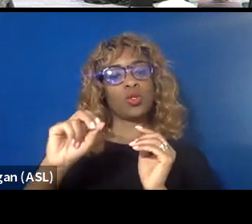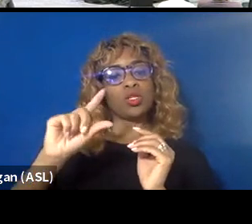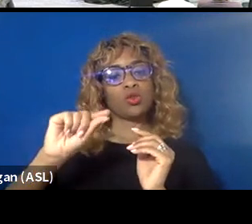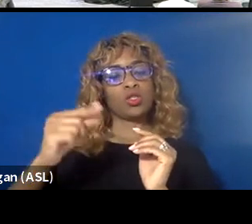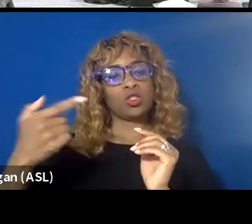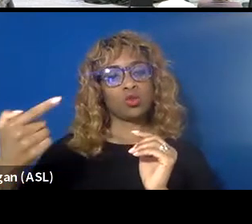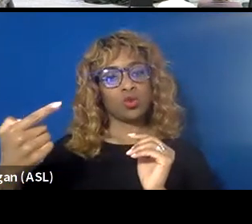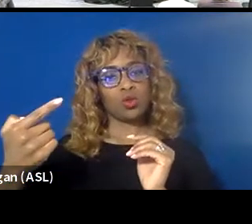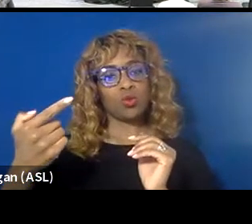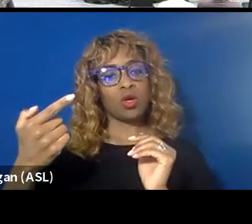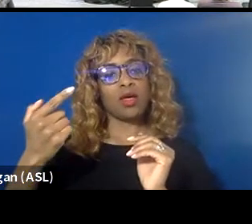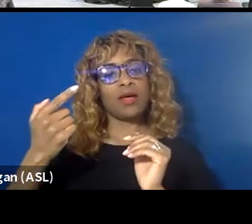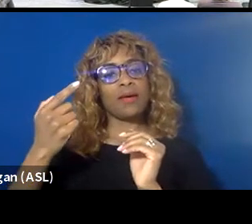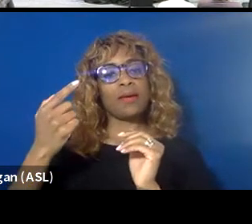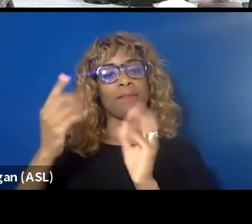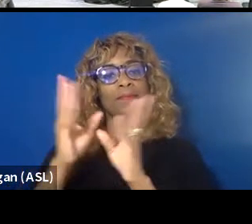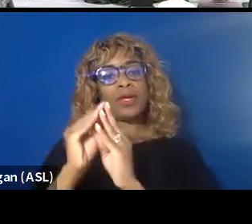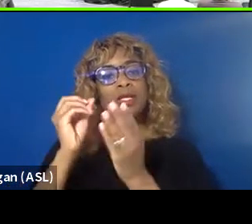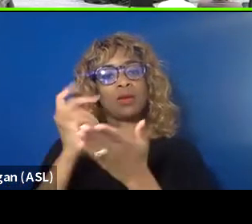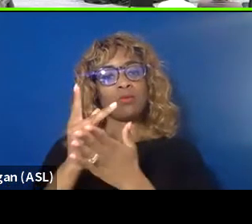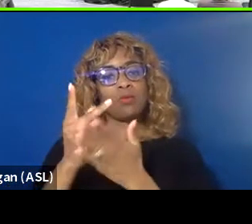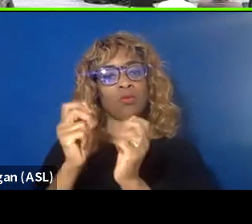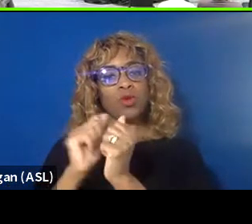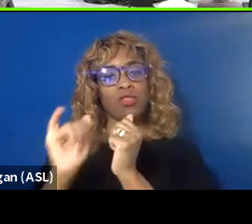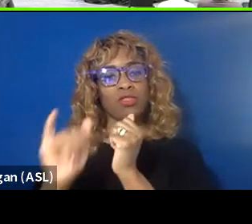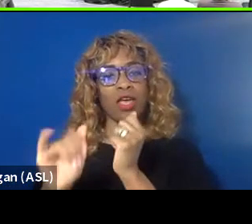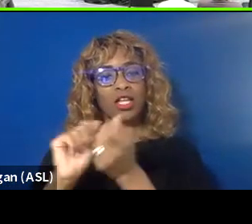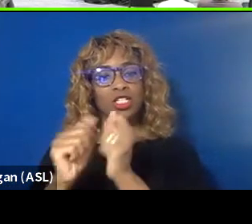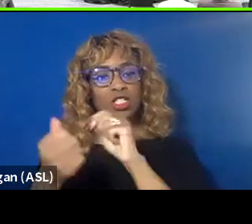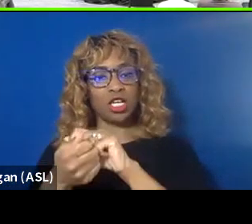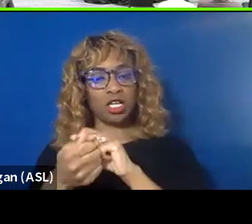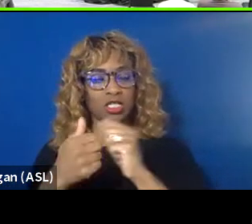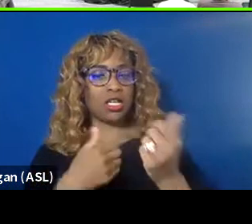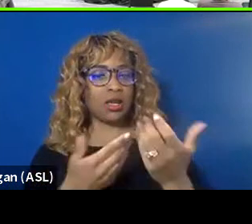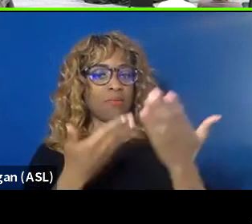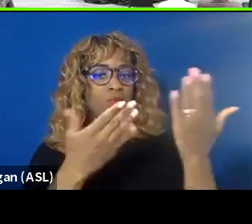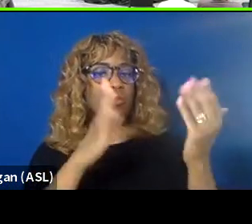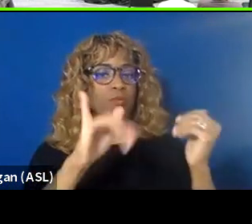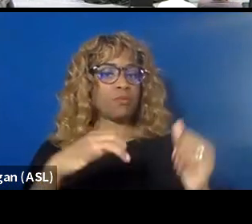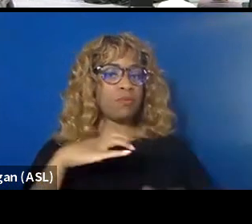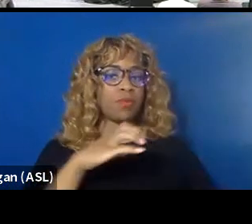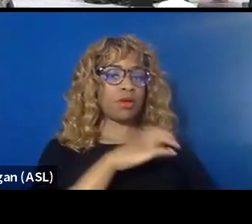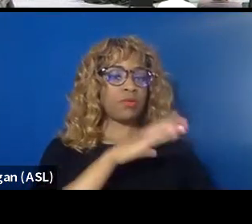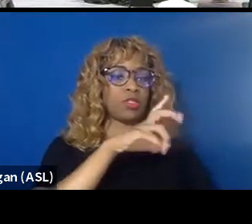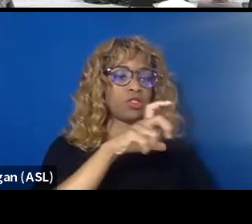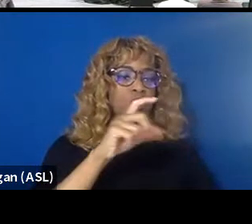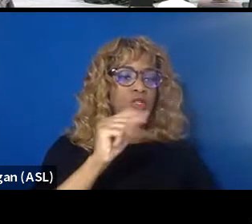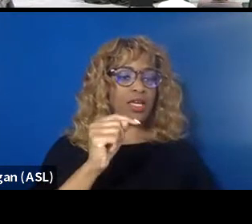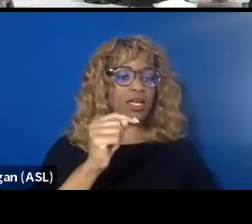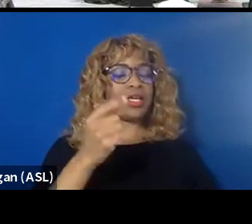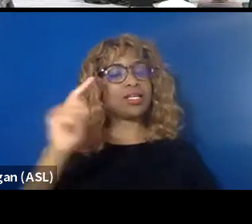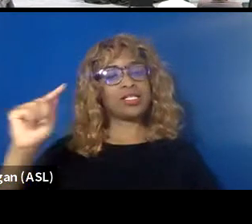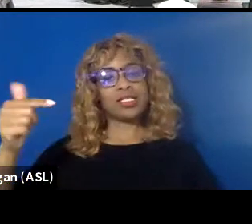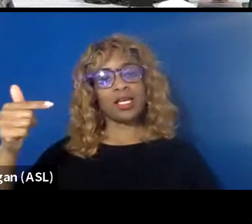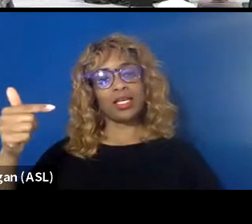to be approved with that correction. So moved. Motion made by Commissioner Lett. Is there a second?